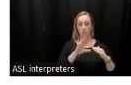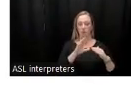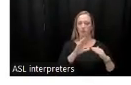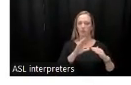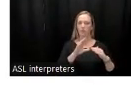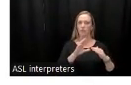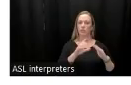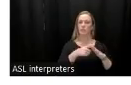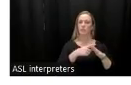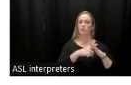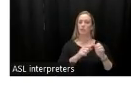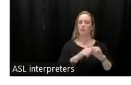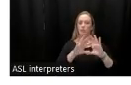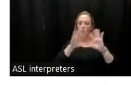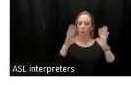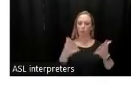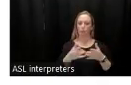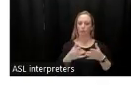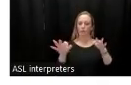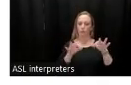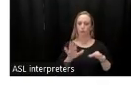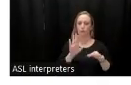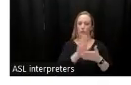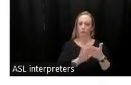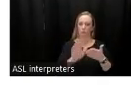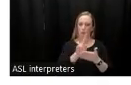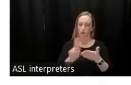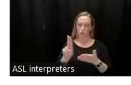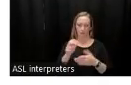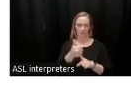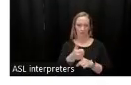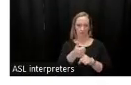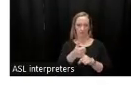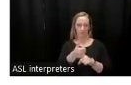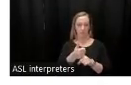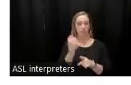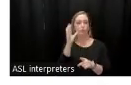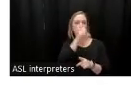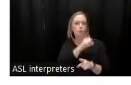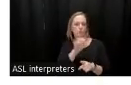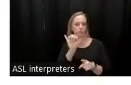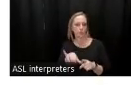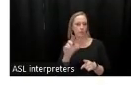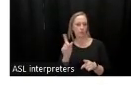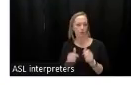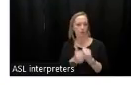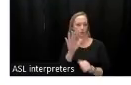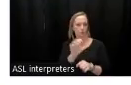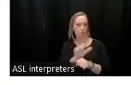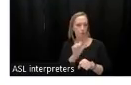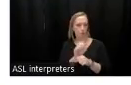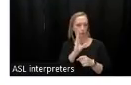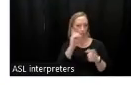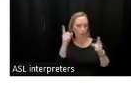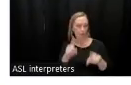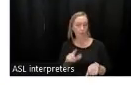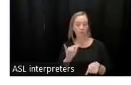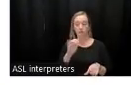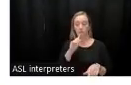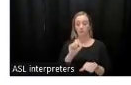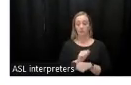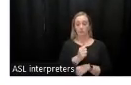your institution itself, assuming that's, the place where the majority of the work would be done. If there actually are